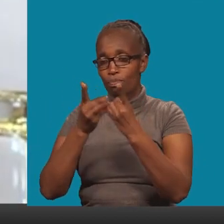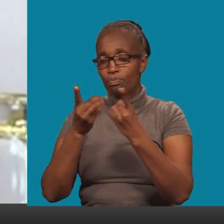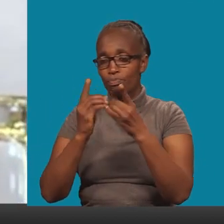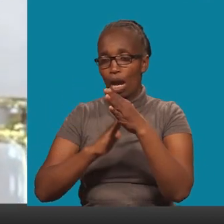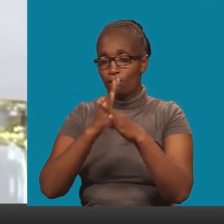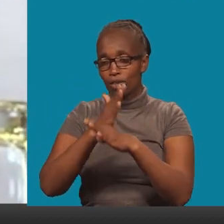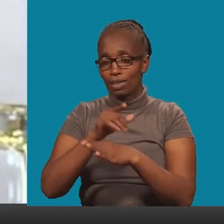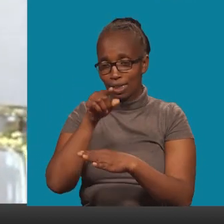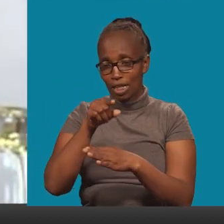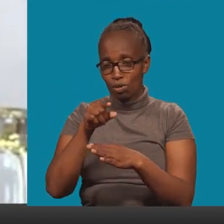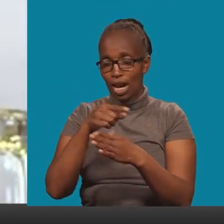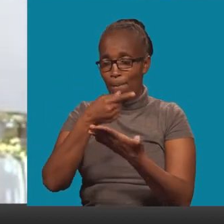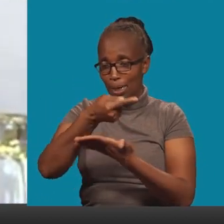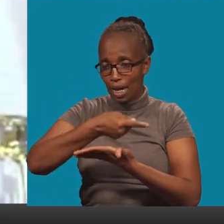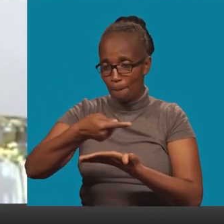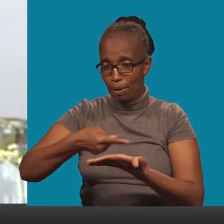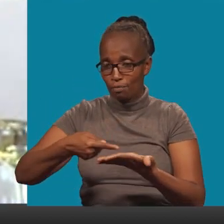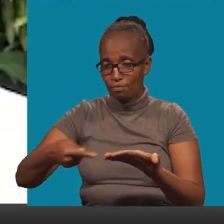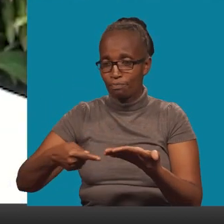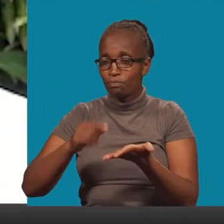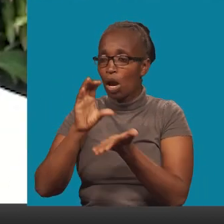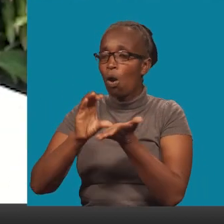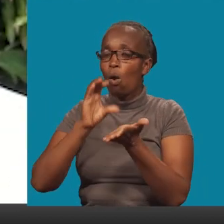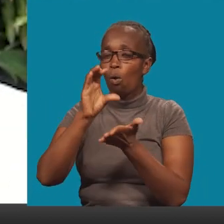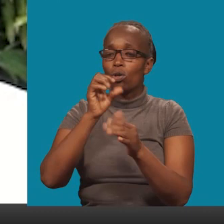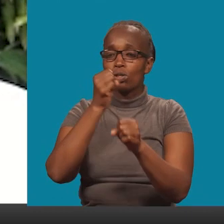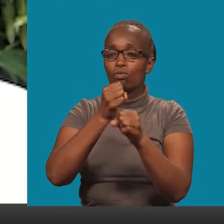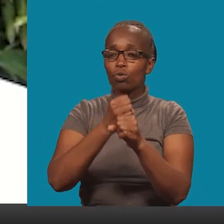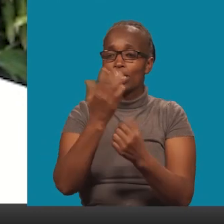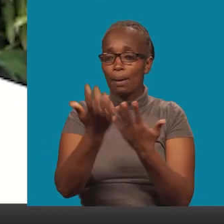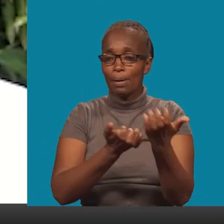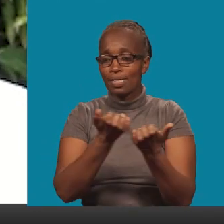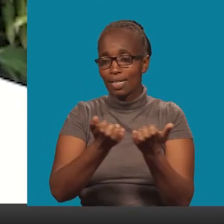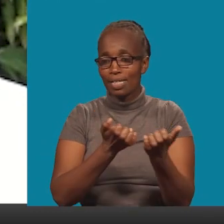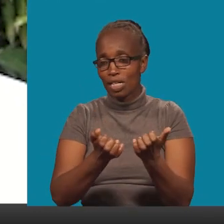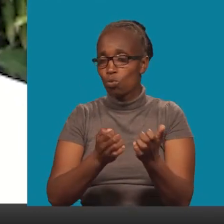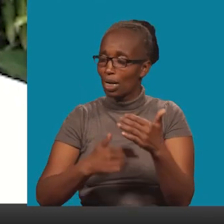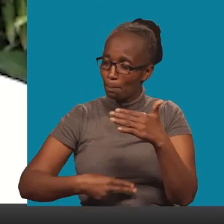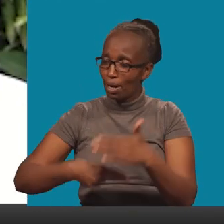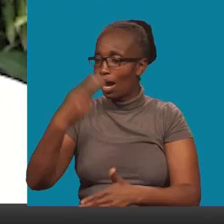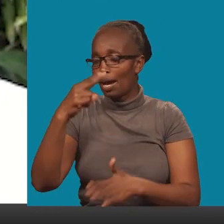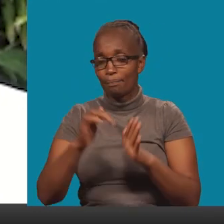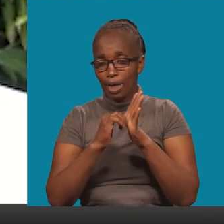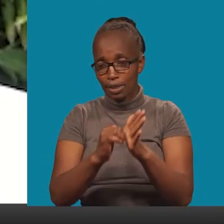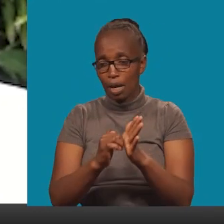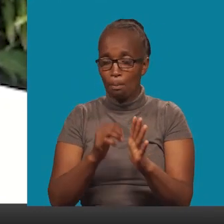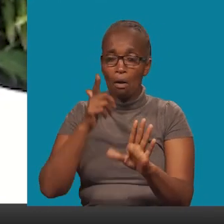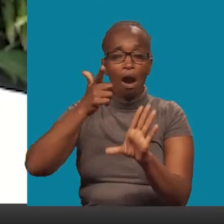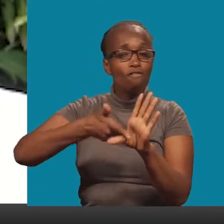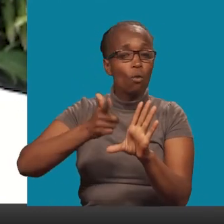wenyewe utakapotiwa sahihi na kuwa sheria. Cost of doing business will increase because I'll give you an example.